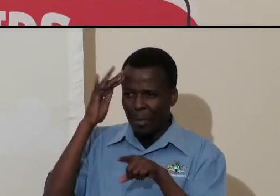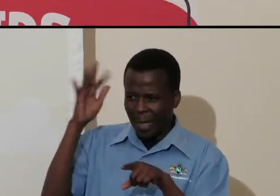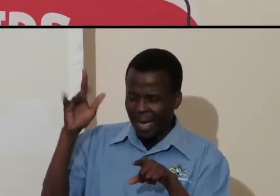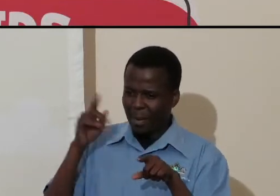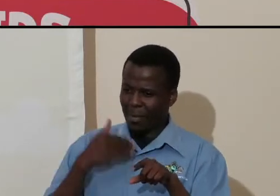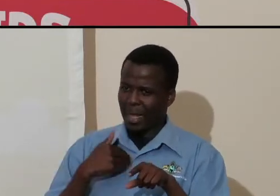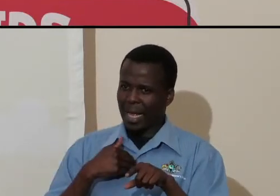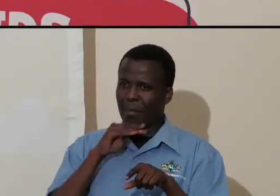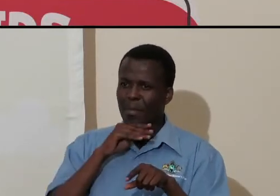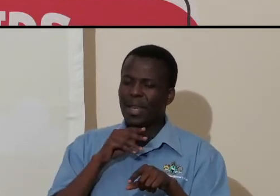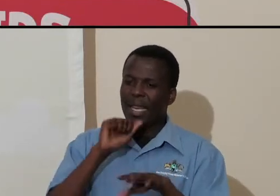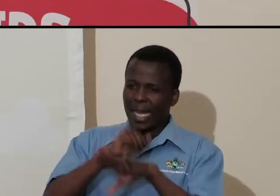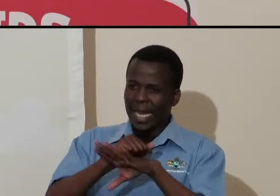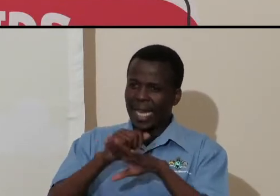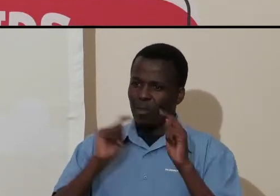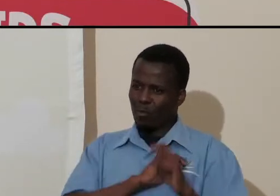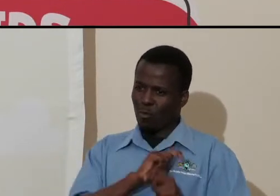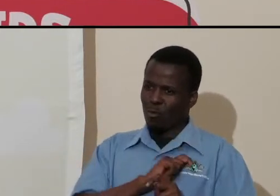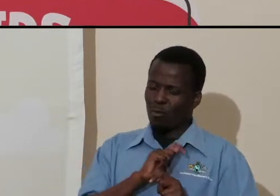reality. Thank you.